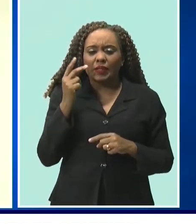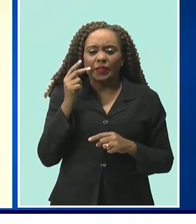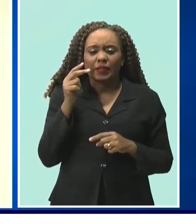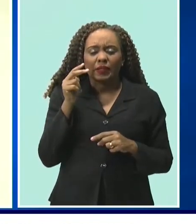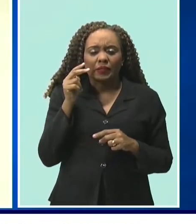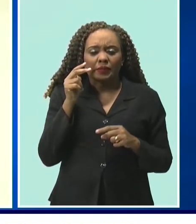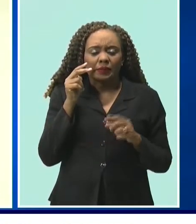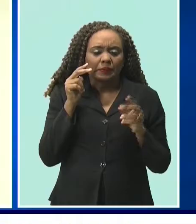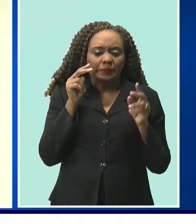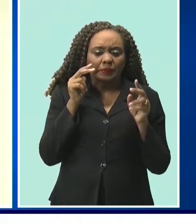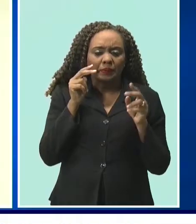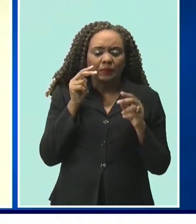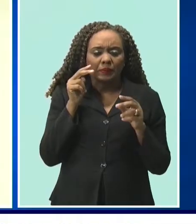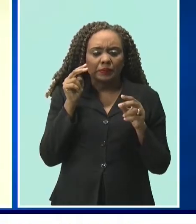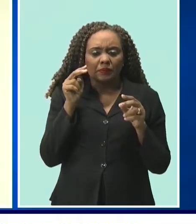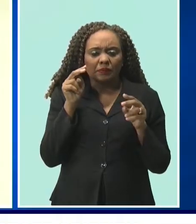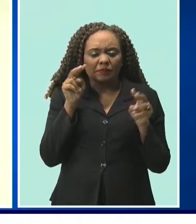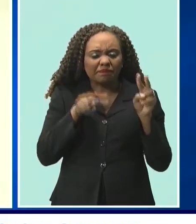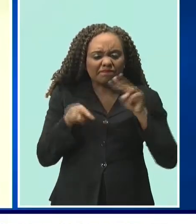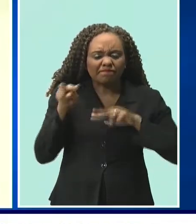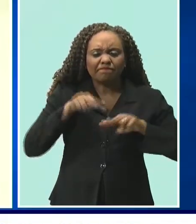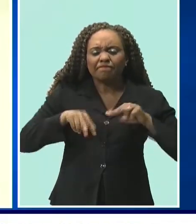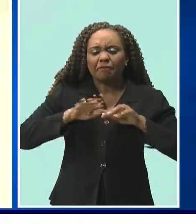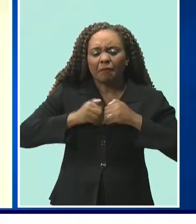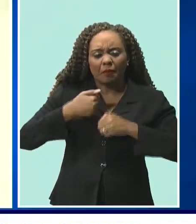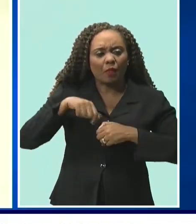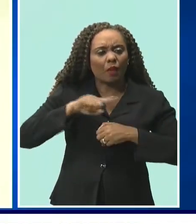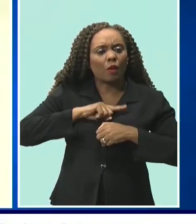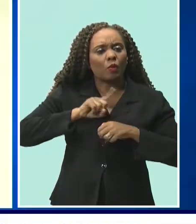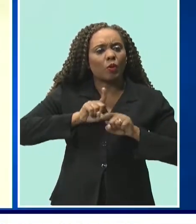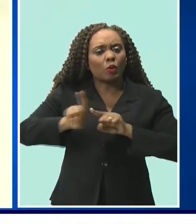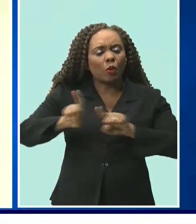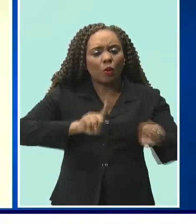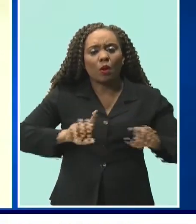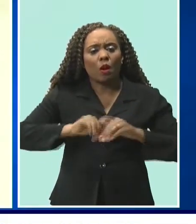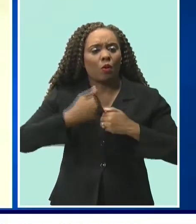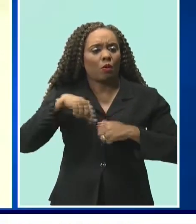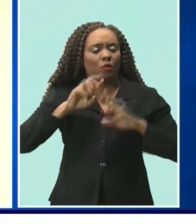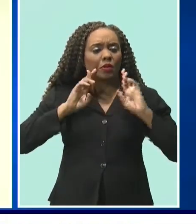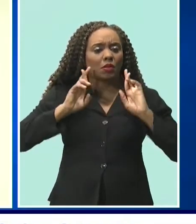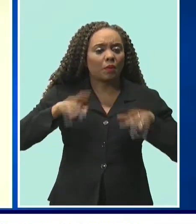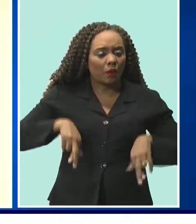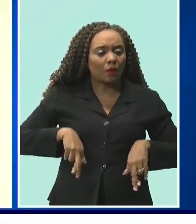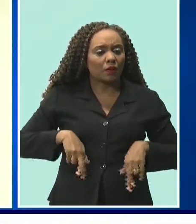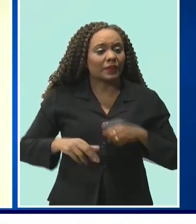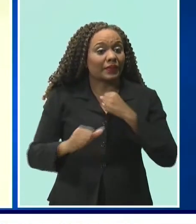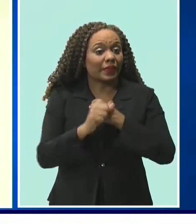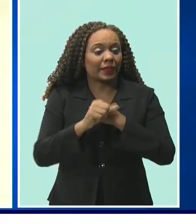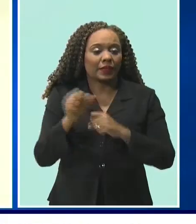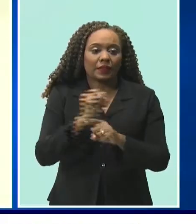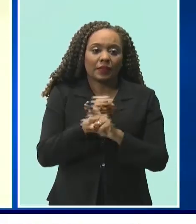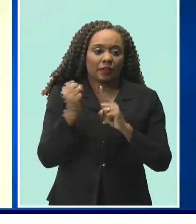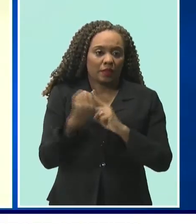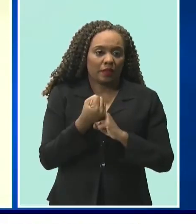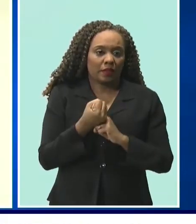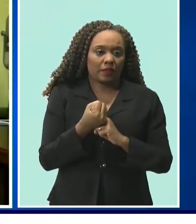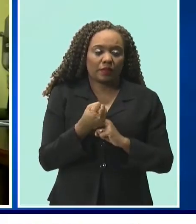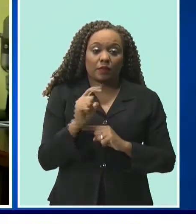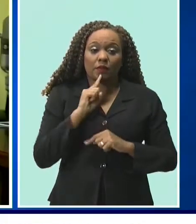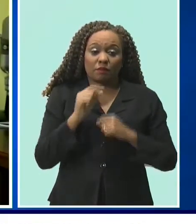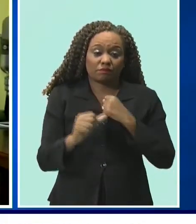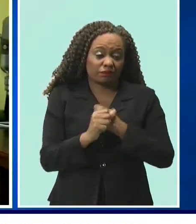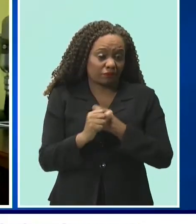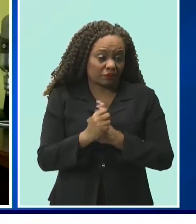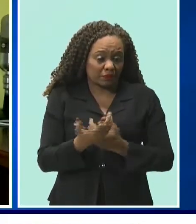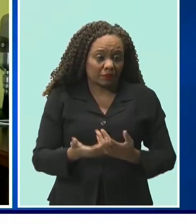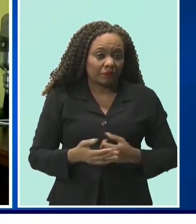that govern how journalists are deployed to respond to potentially hazardous situations. He's one of